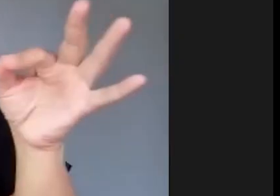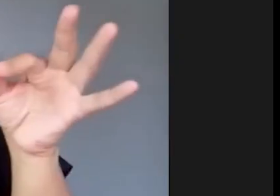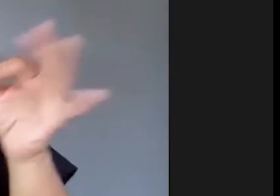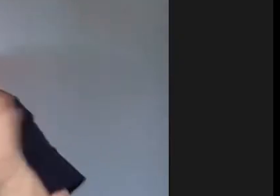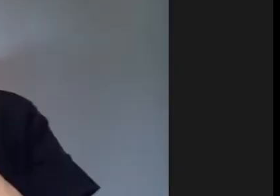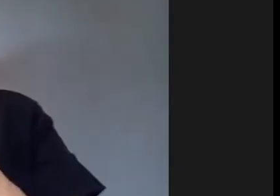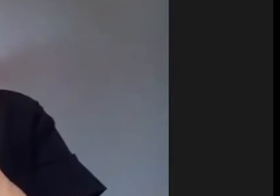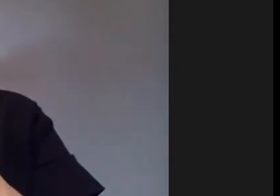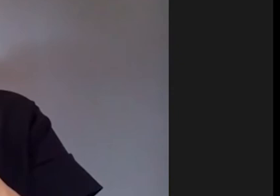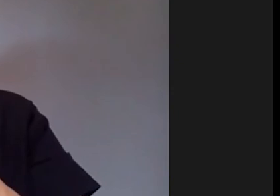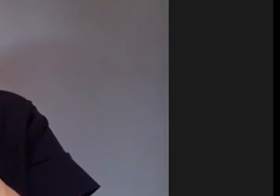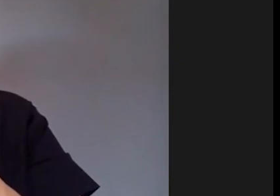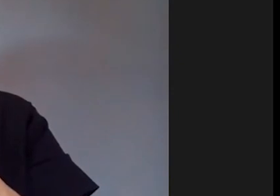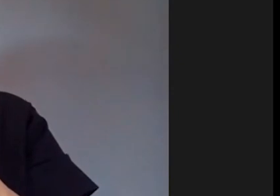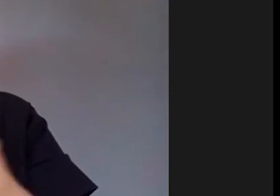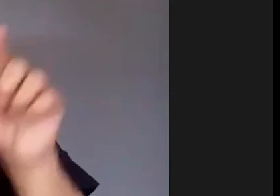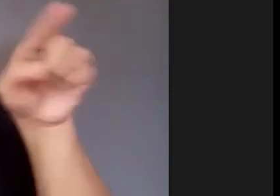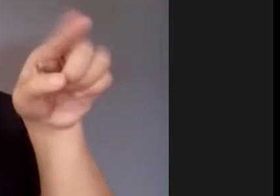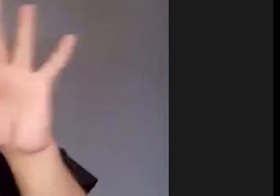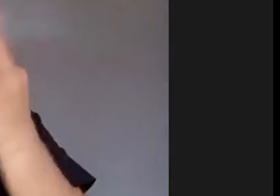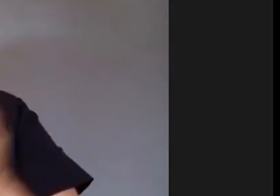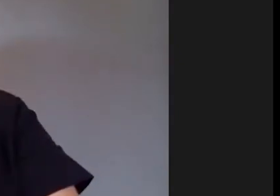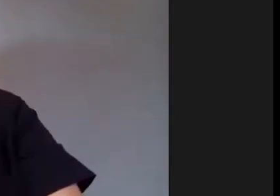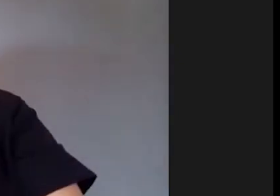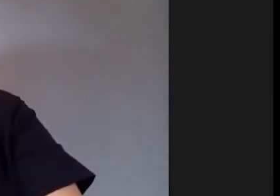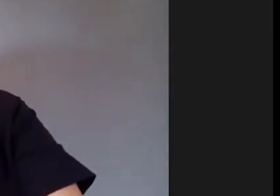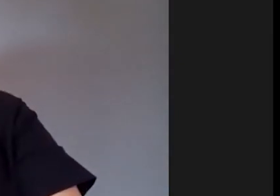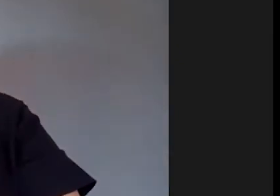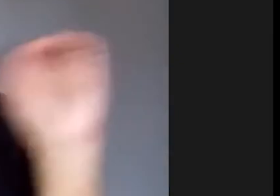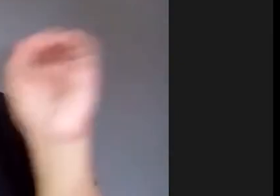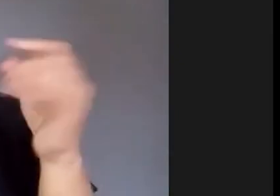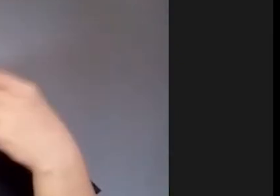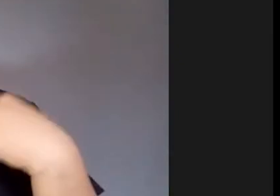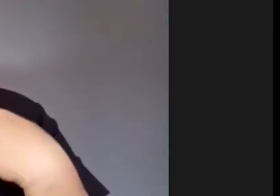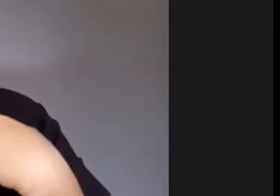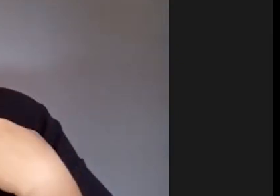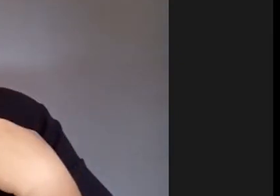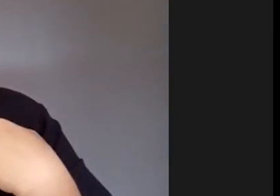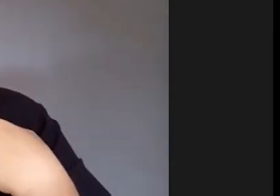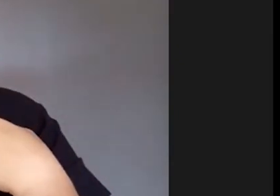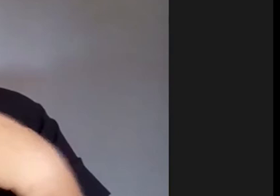you family, how many? You never have in the sentence.